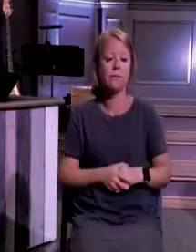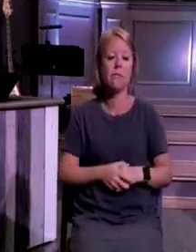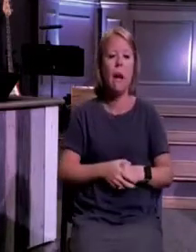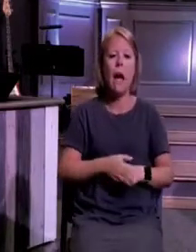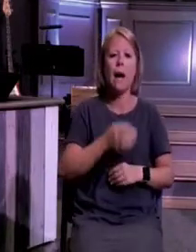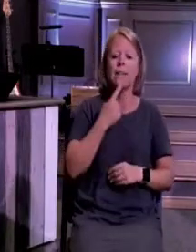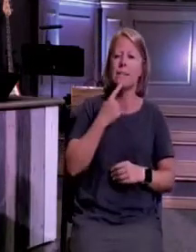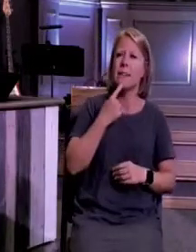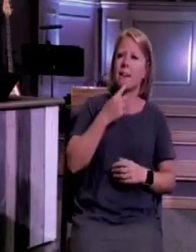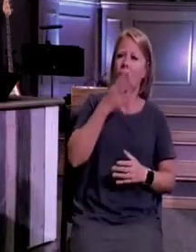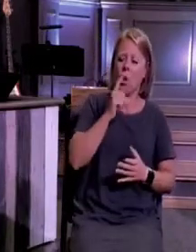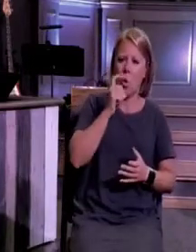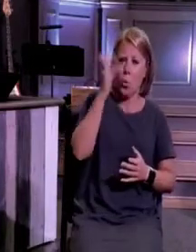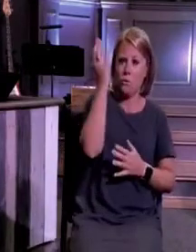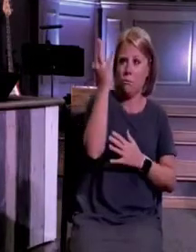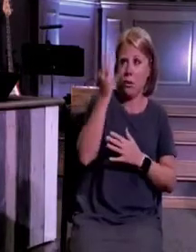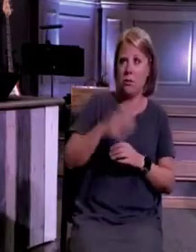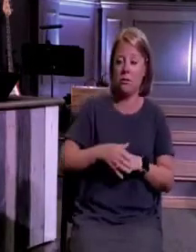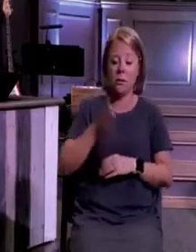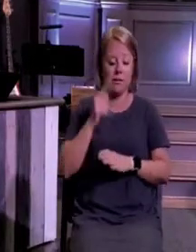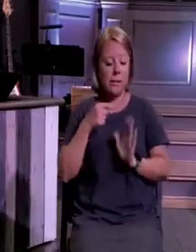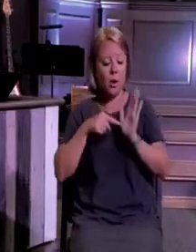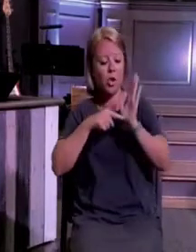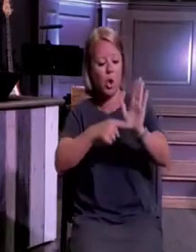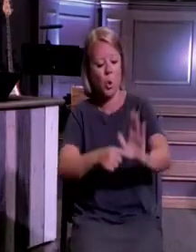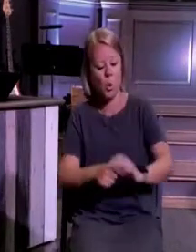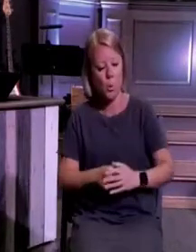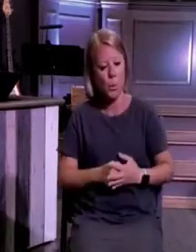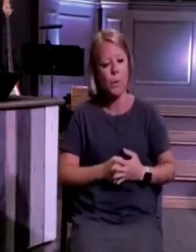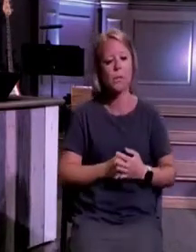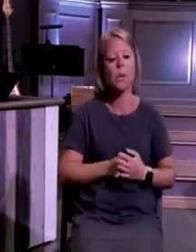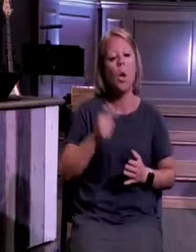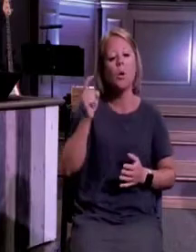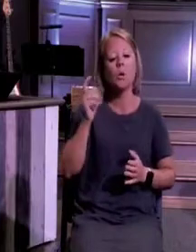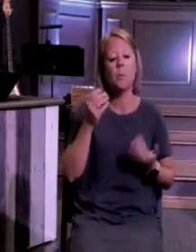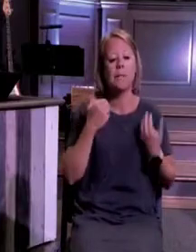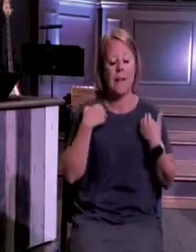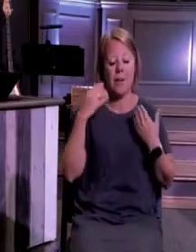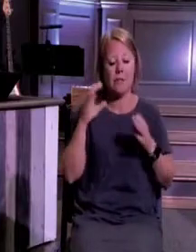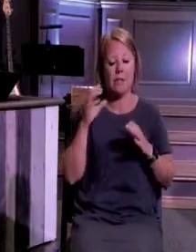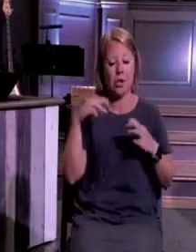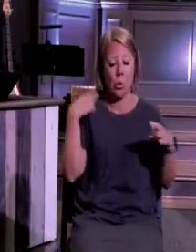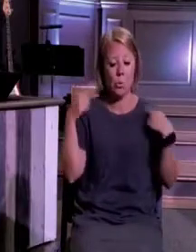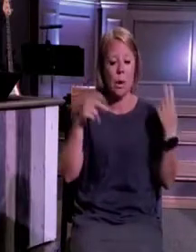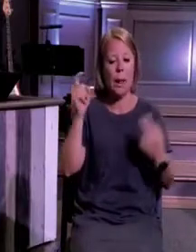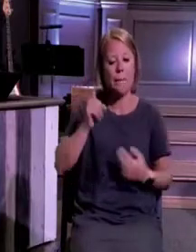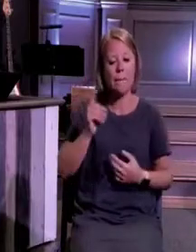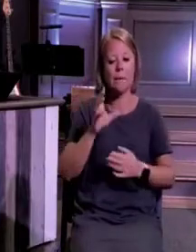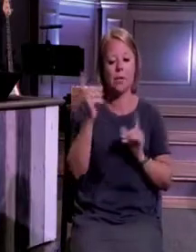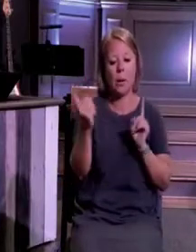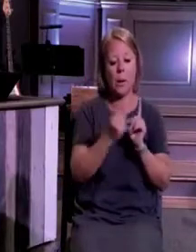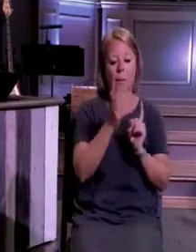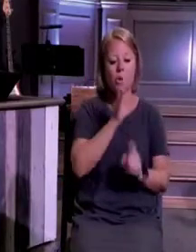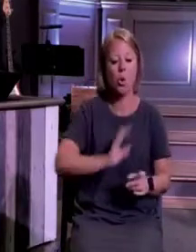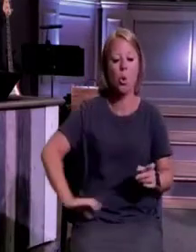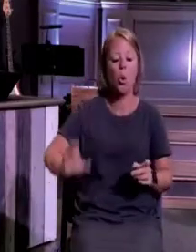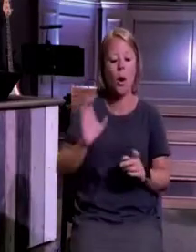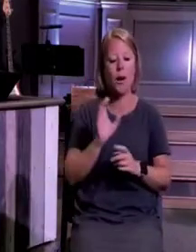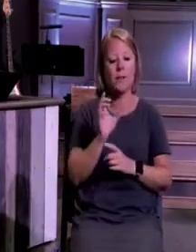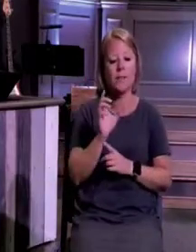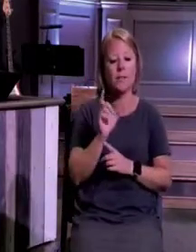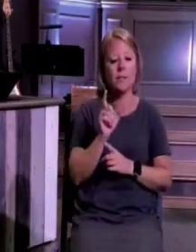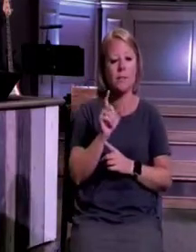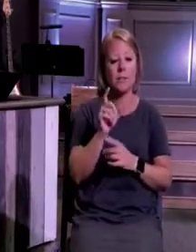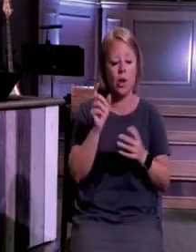God, who's going to speak? He said, I'll show you. You must have this crusade, and it must be called Come to Christ. Take your pencil, write